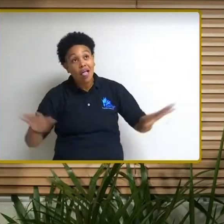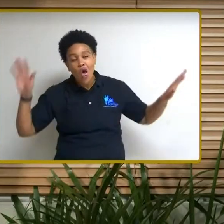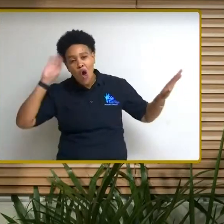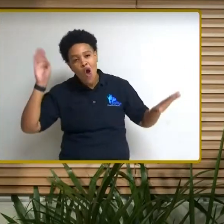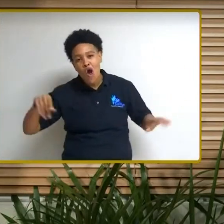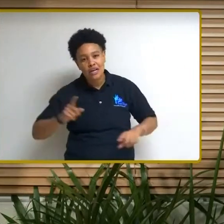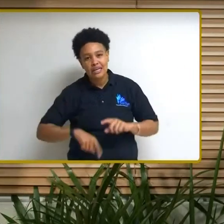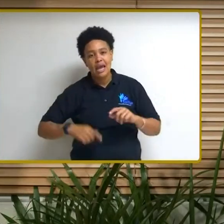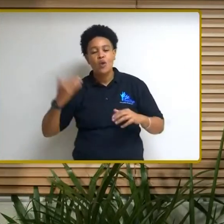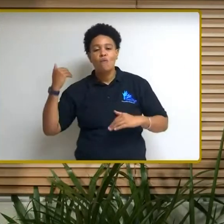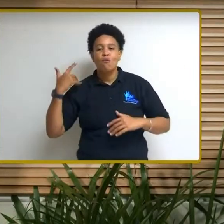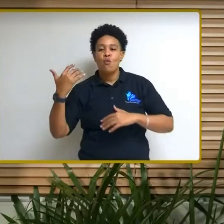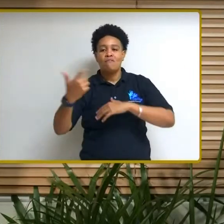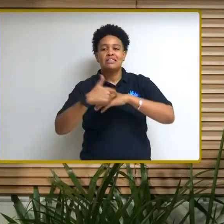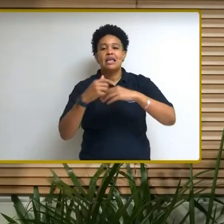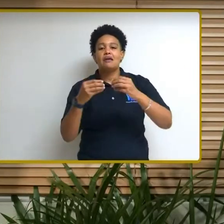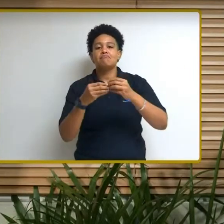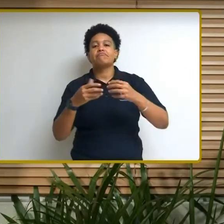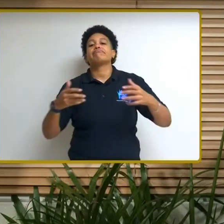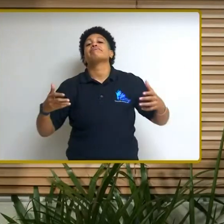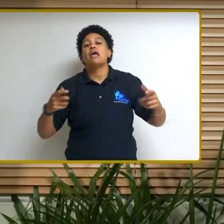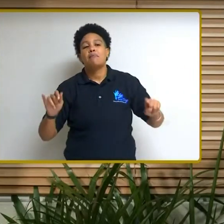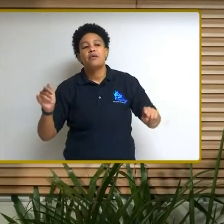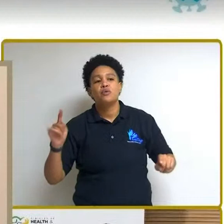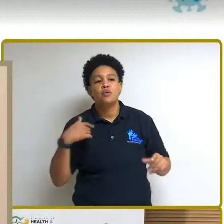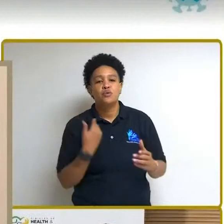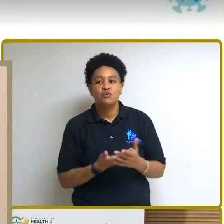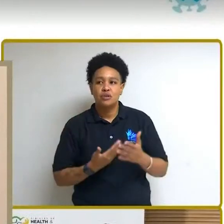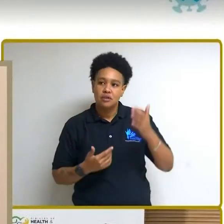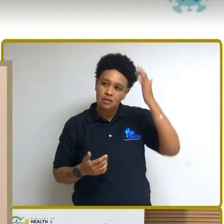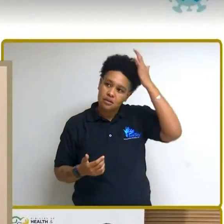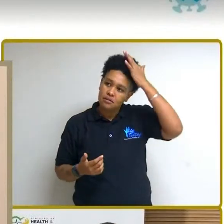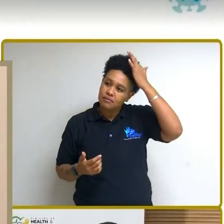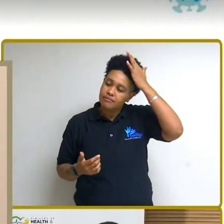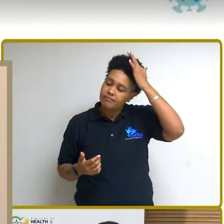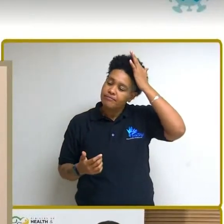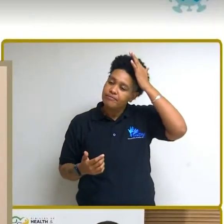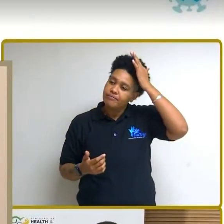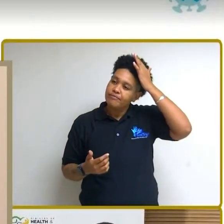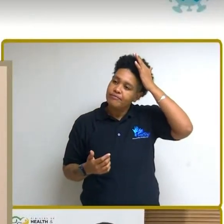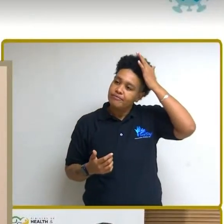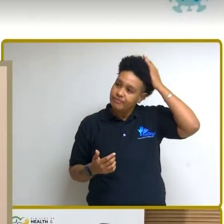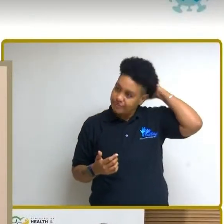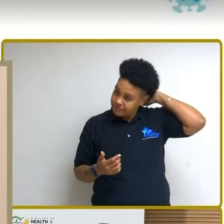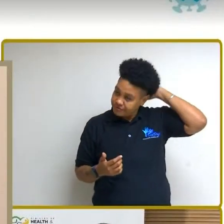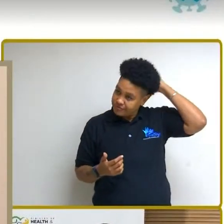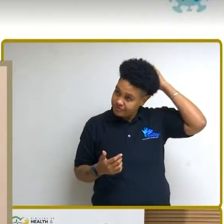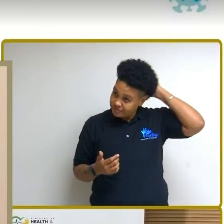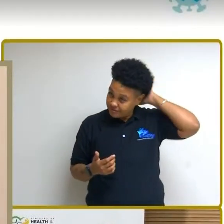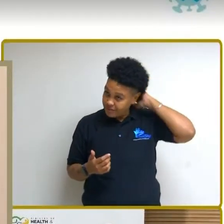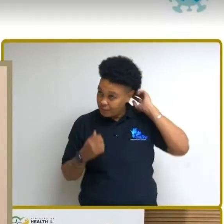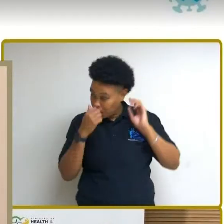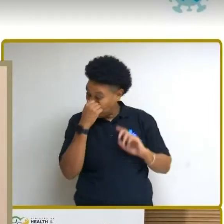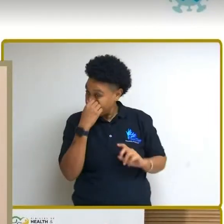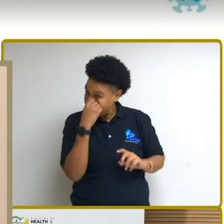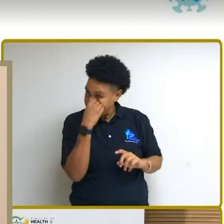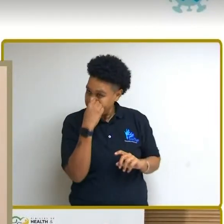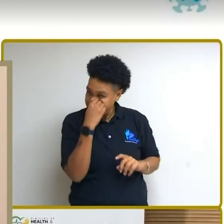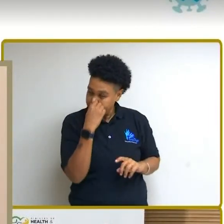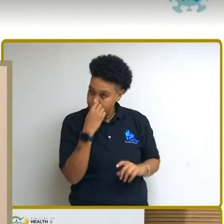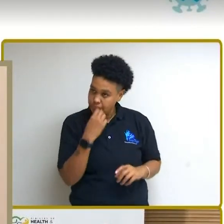over time it will build out. So that's where we are. But Minister, when you look at the linkages that tourism